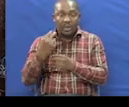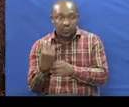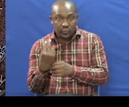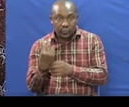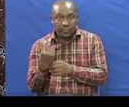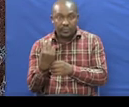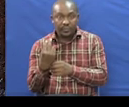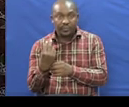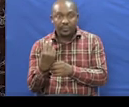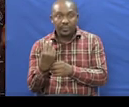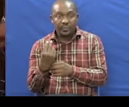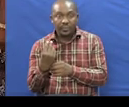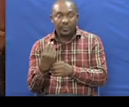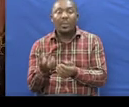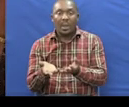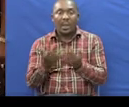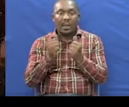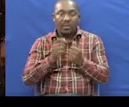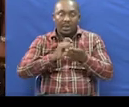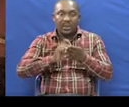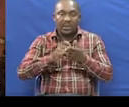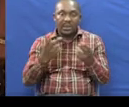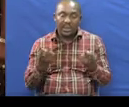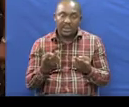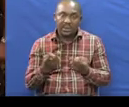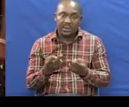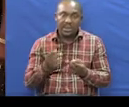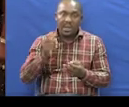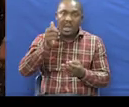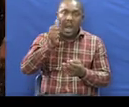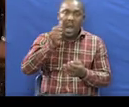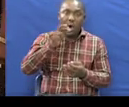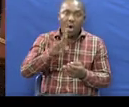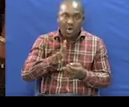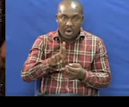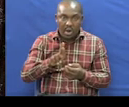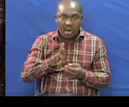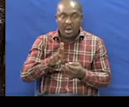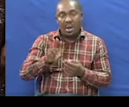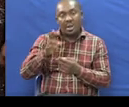copper 2 can be written as argon